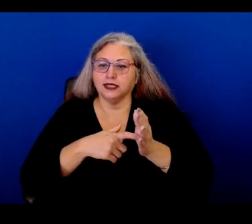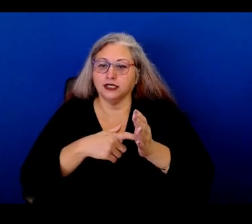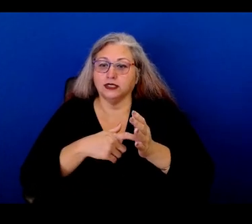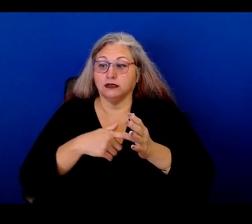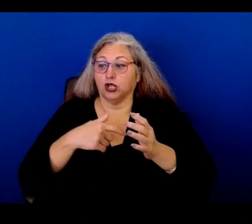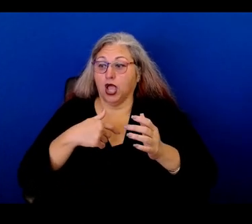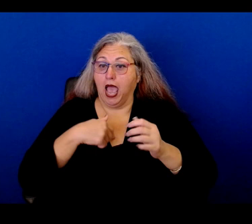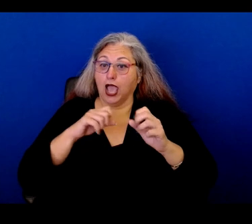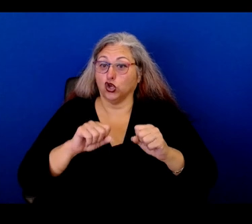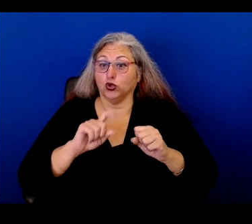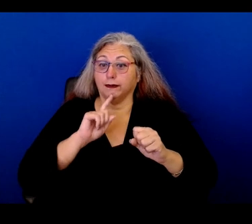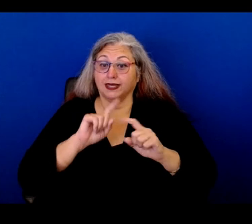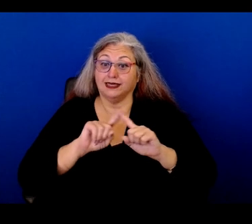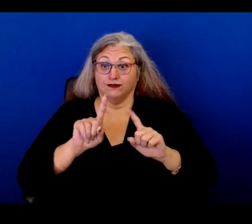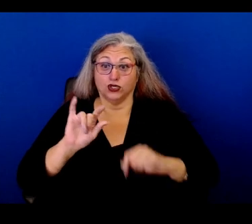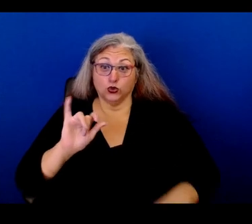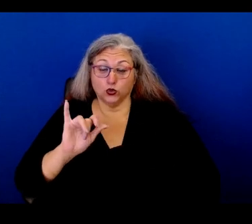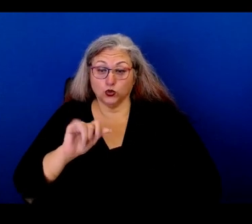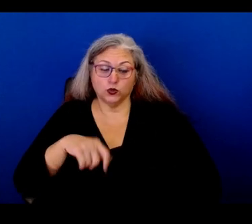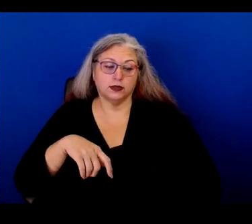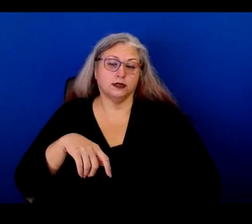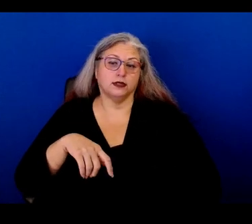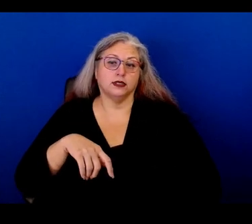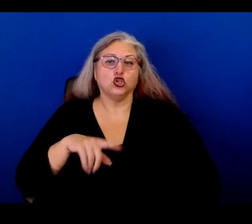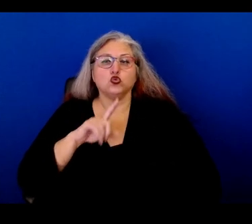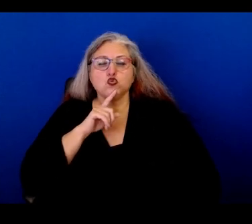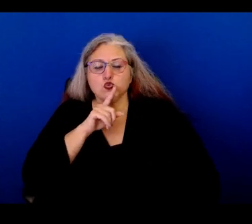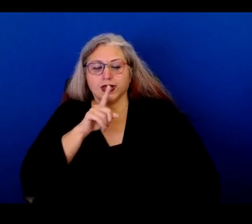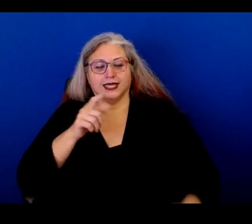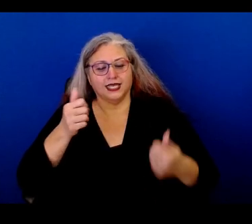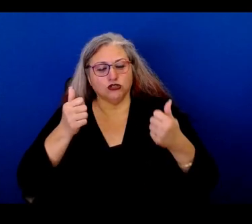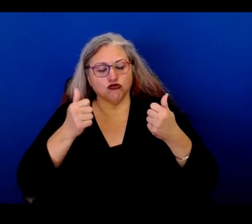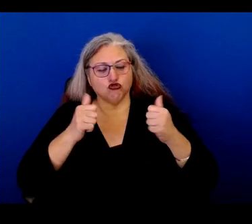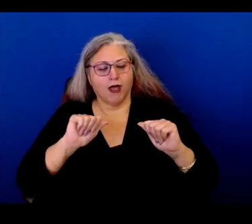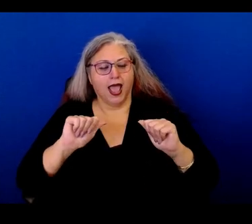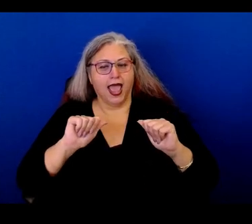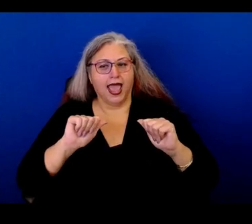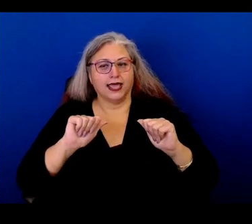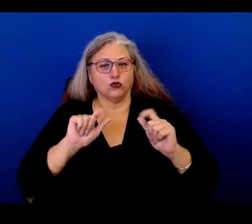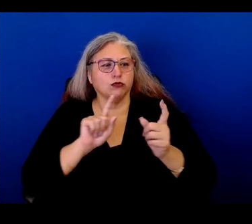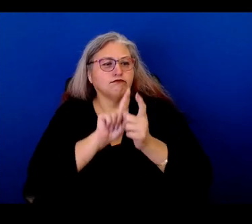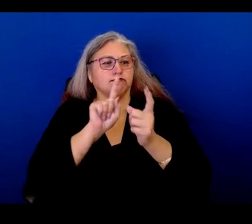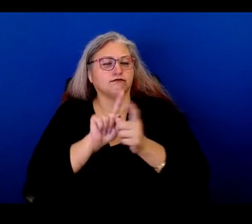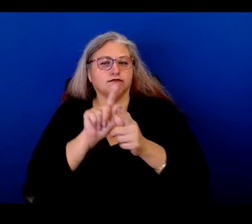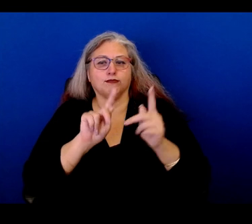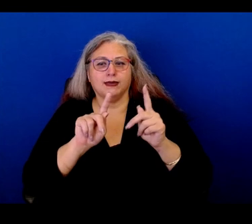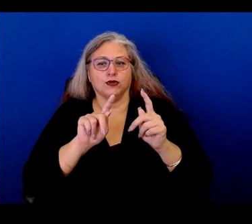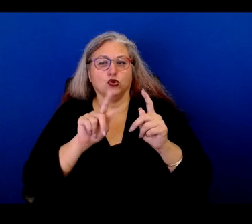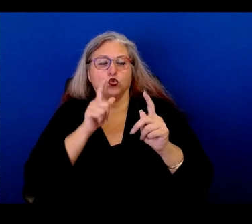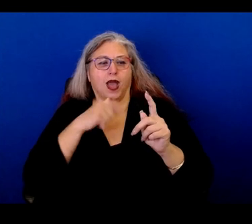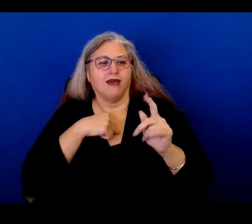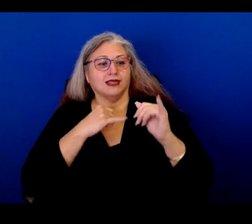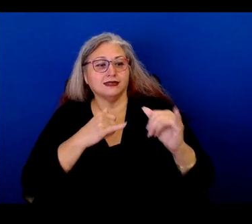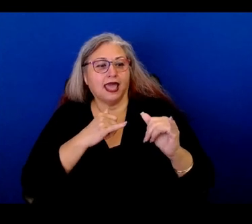be a different way as well, and really try to encounter people with that sense of love